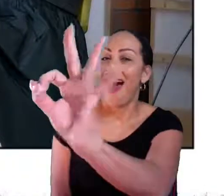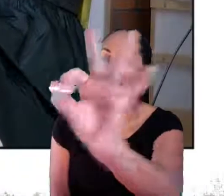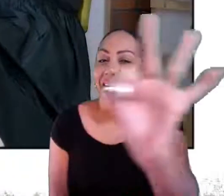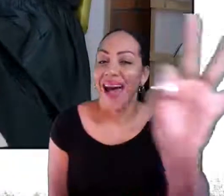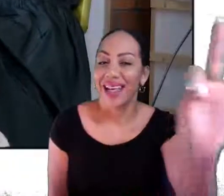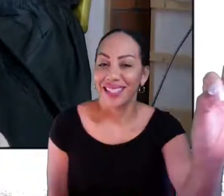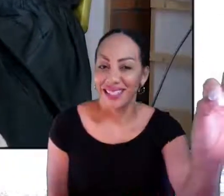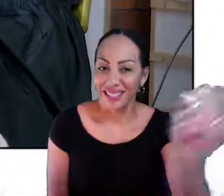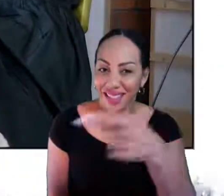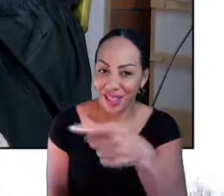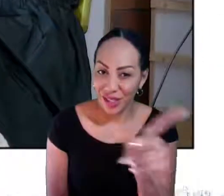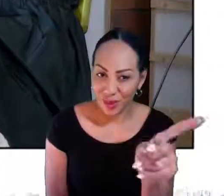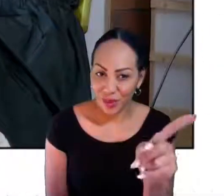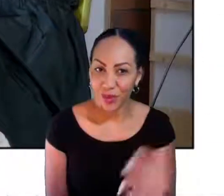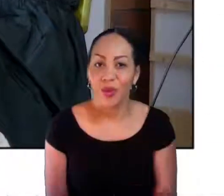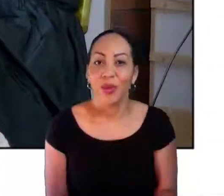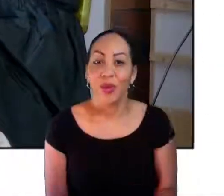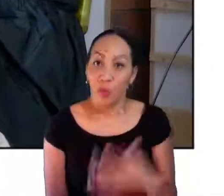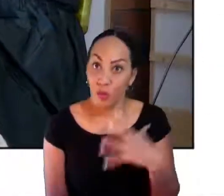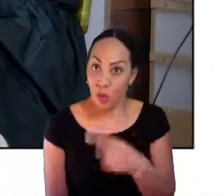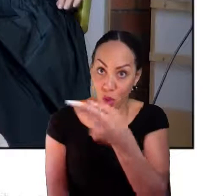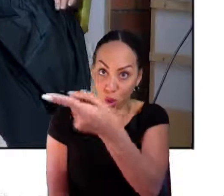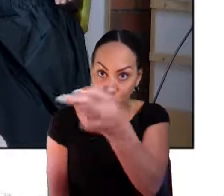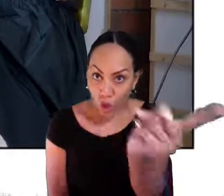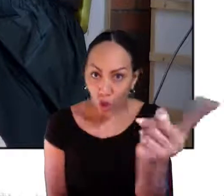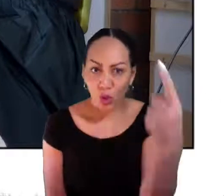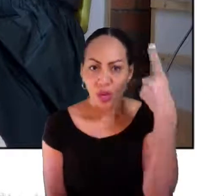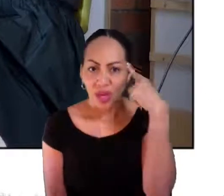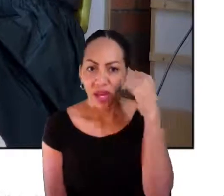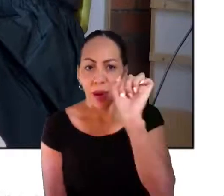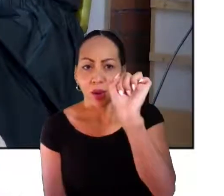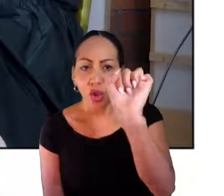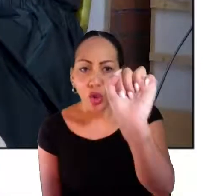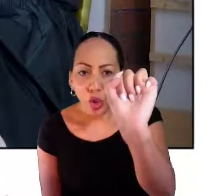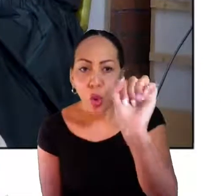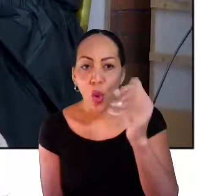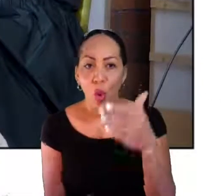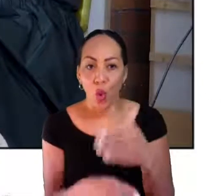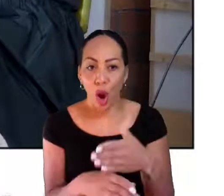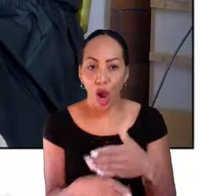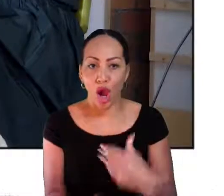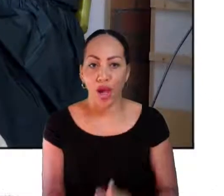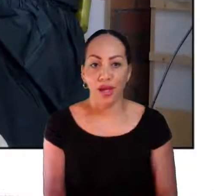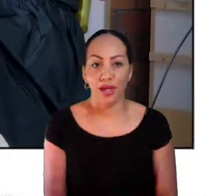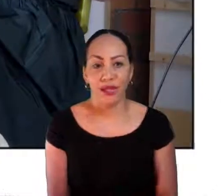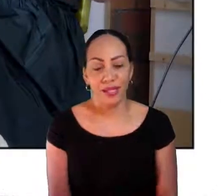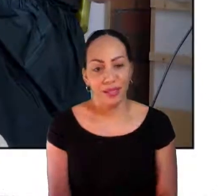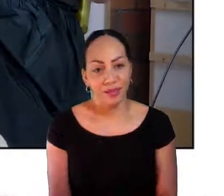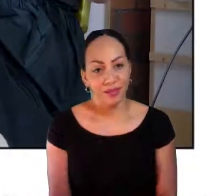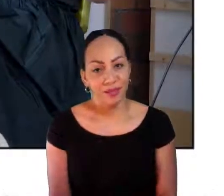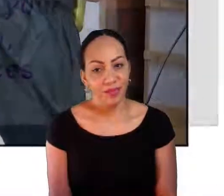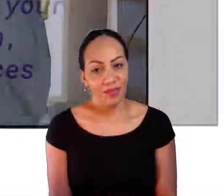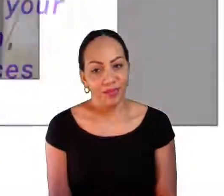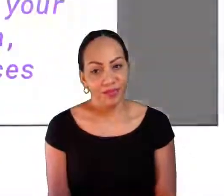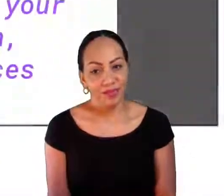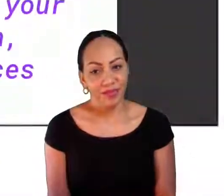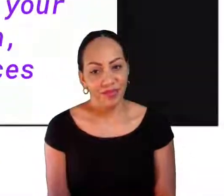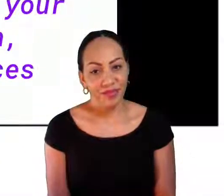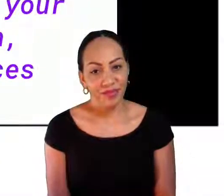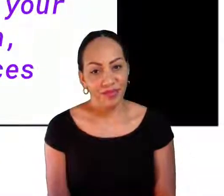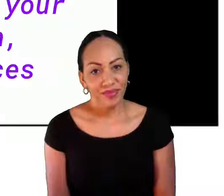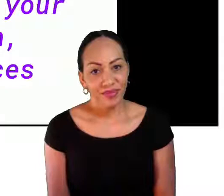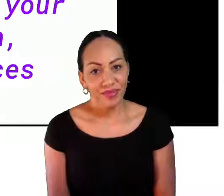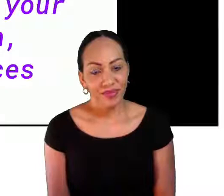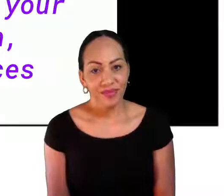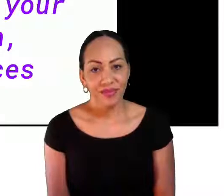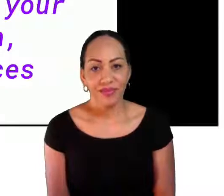your work. So I'm going to ask you to think for a moment about what might you do in your work,